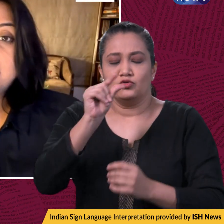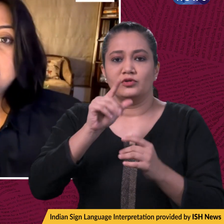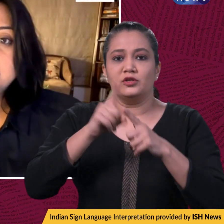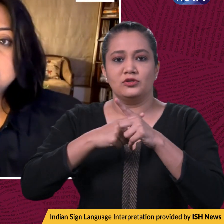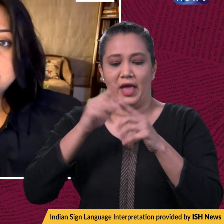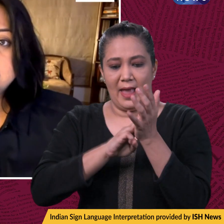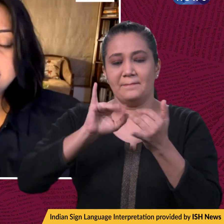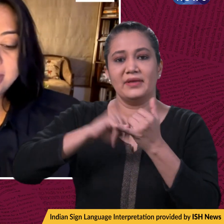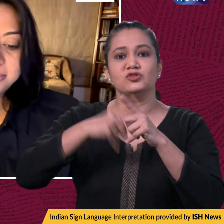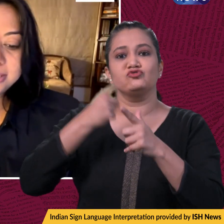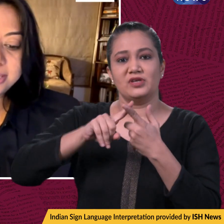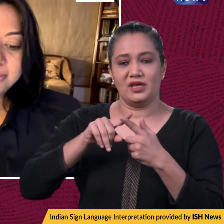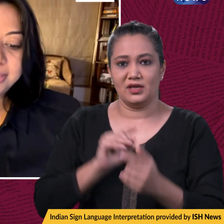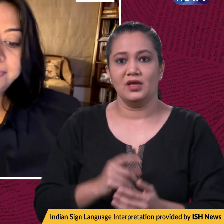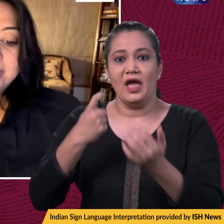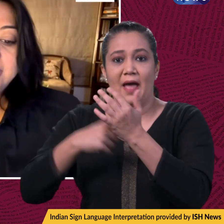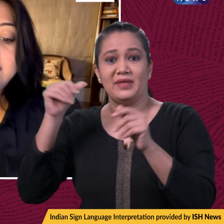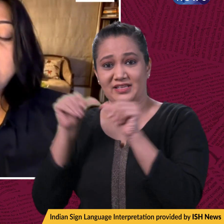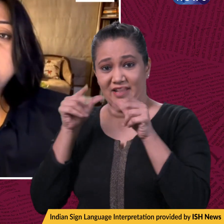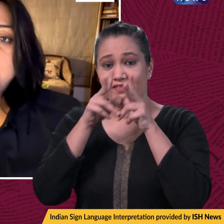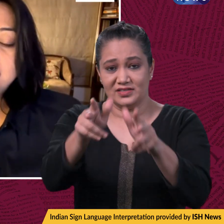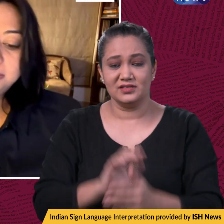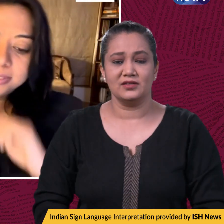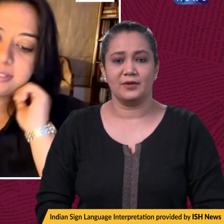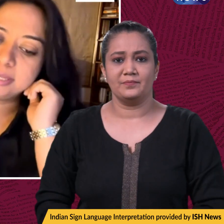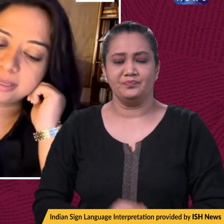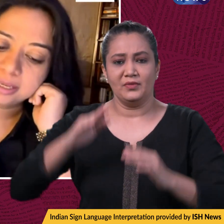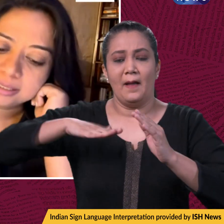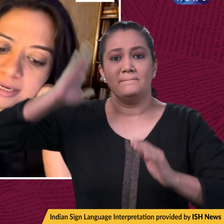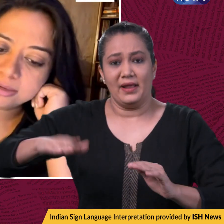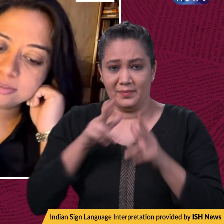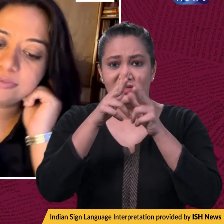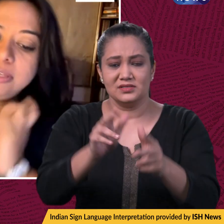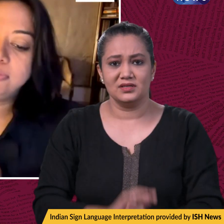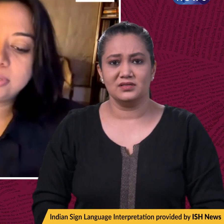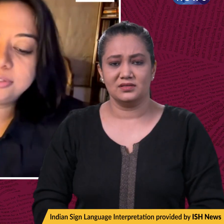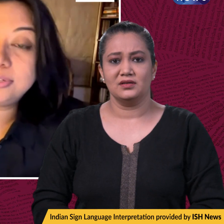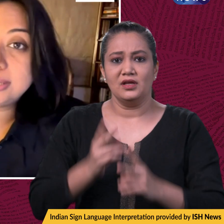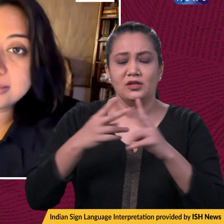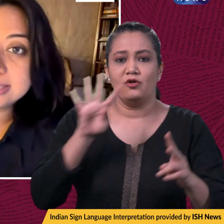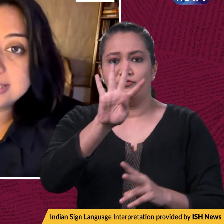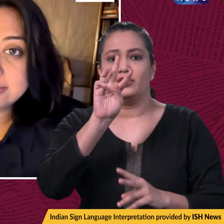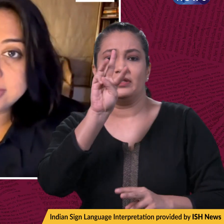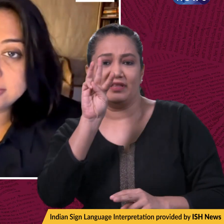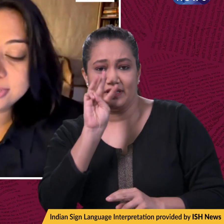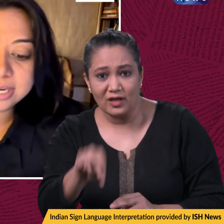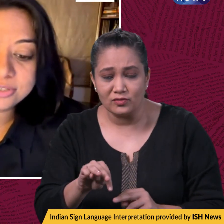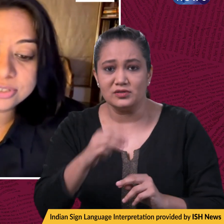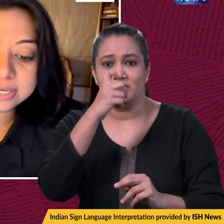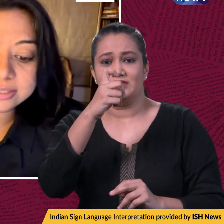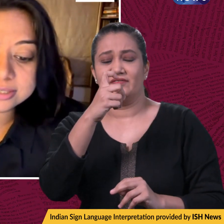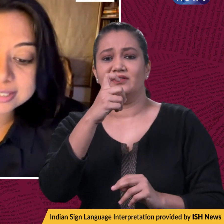and Empowerment Minister, Ramdas Athavale, informed Parliament today that out of the